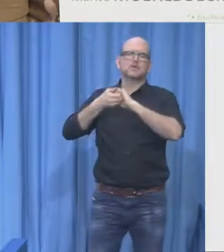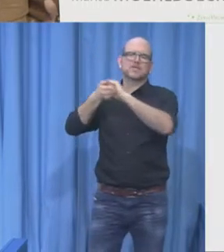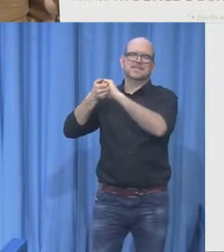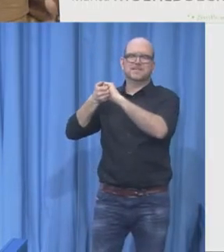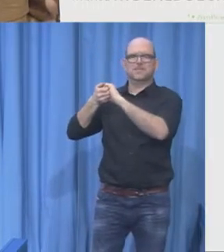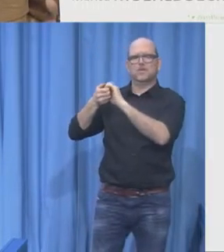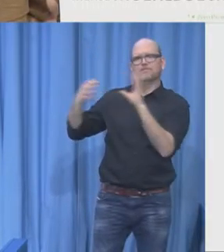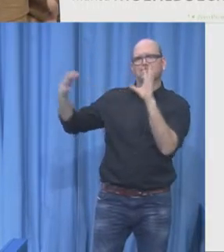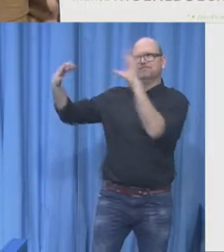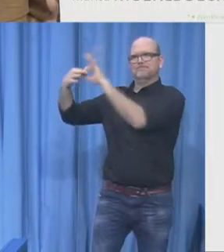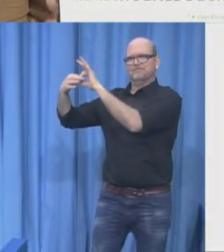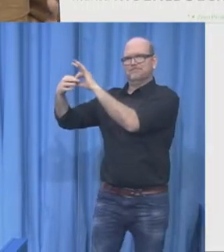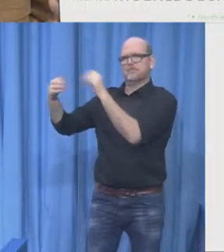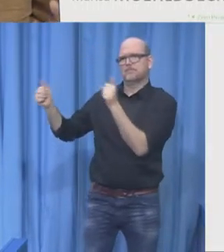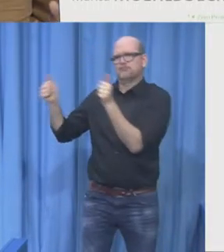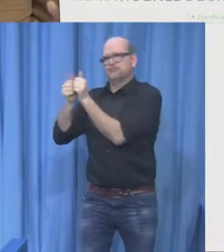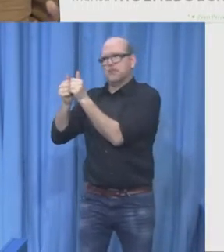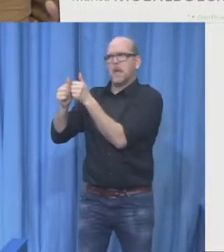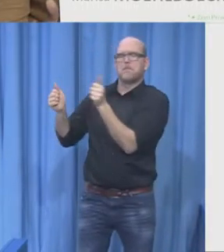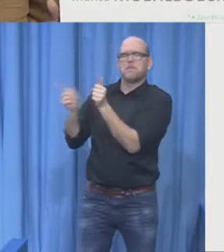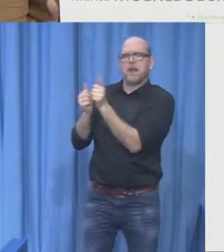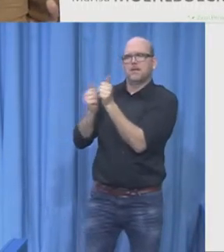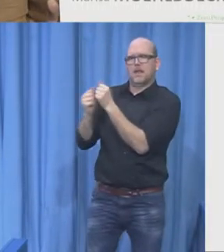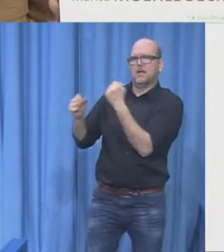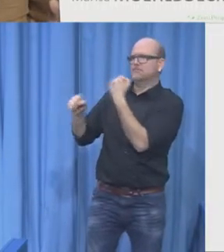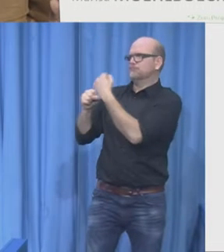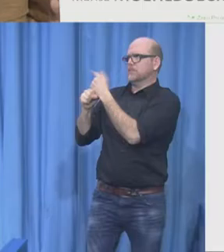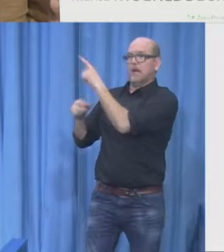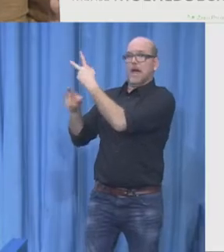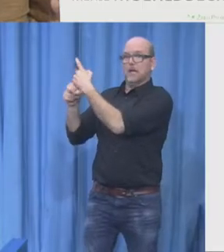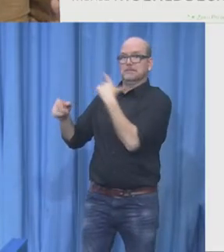helpful. Ashoka representatives in